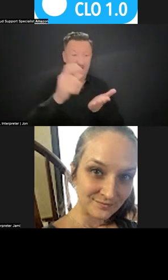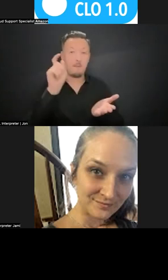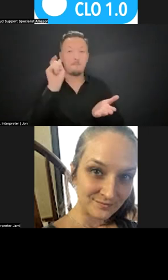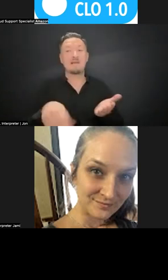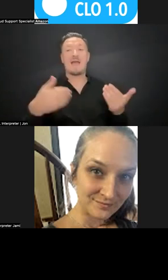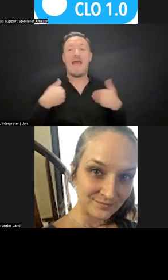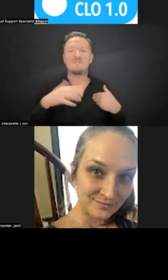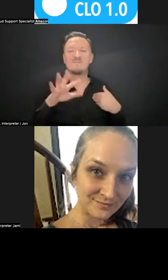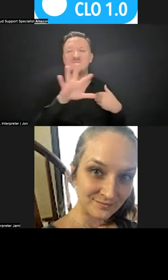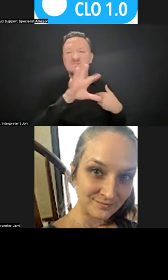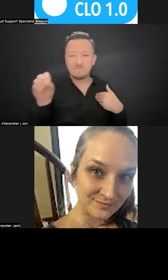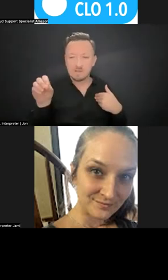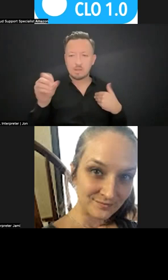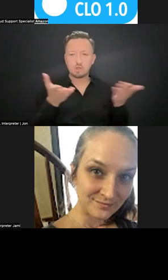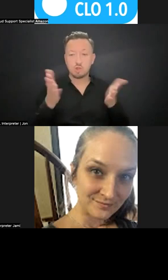cost.